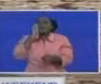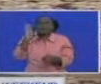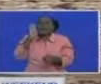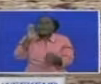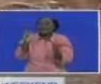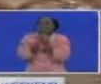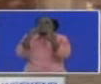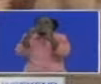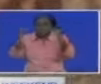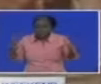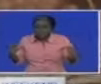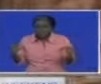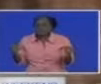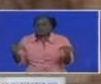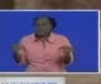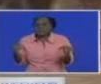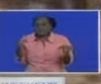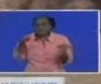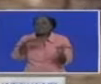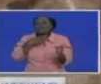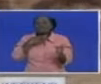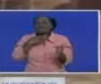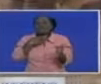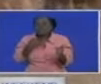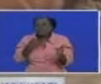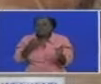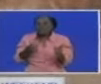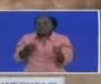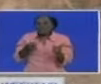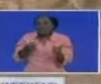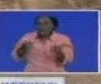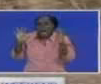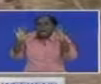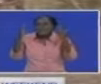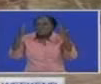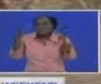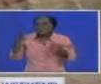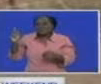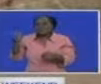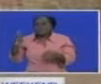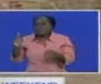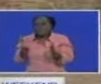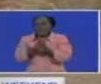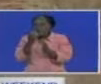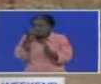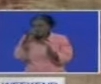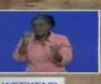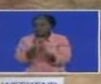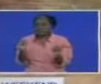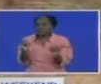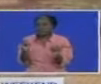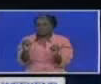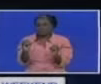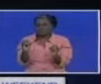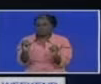opposition, deliberately tailor-made to discredit the president and his deputy. Rita Tinina,